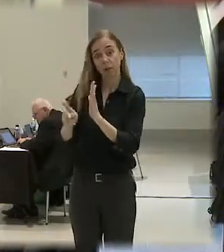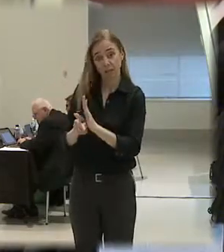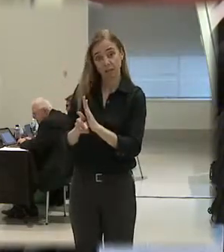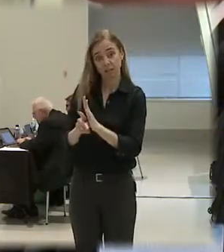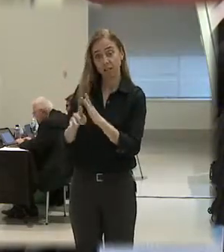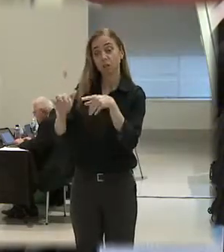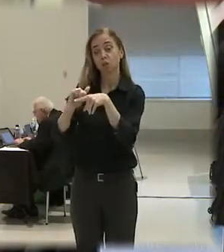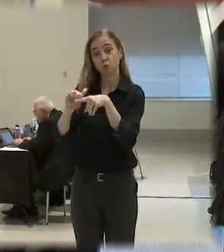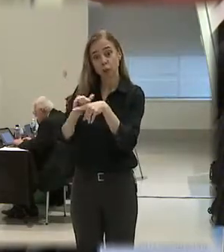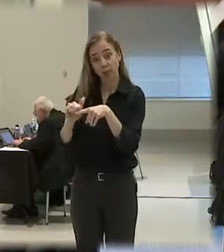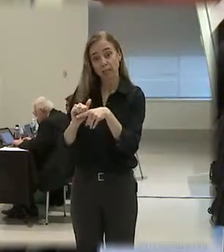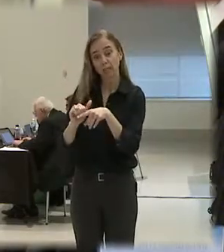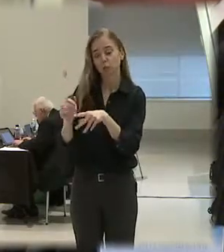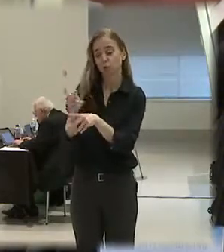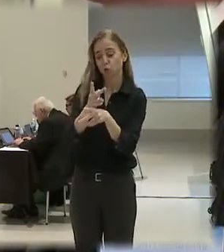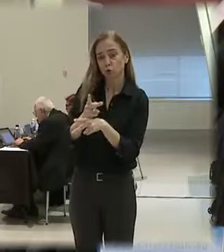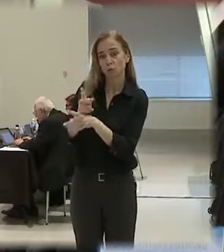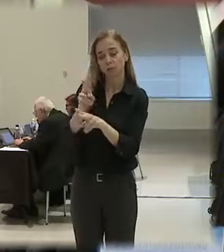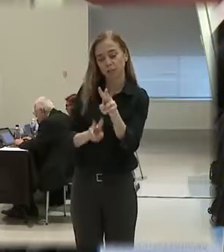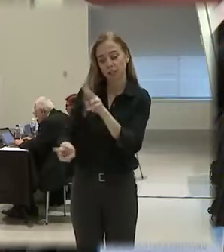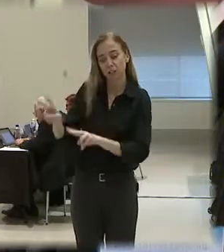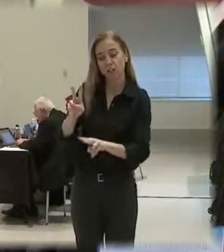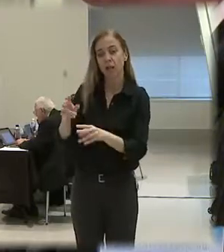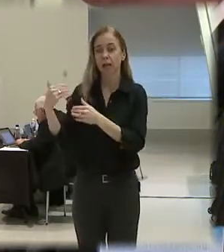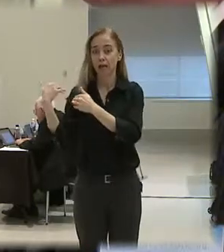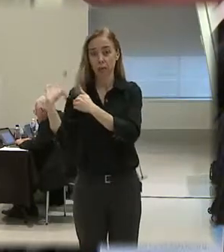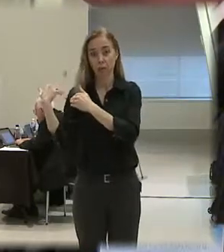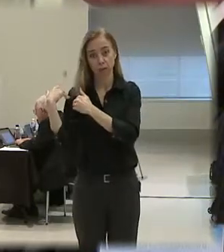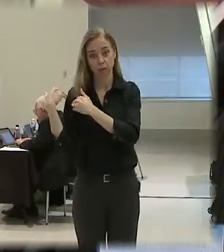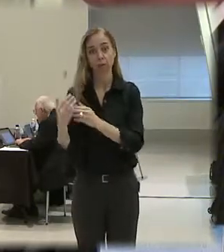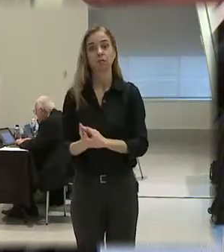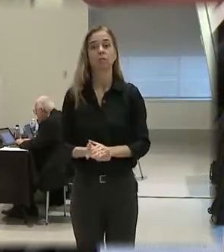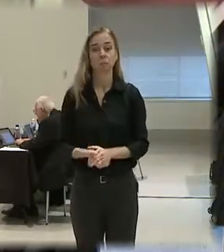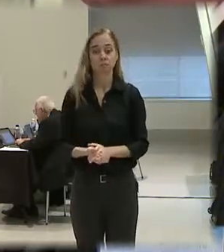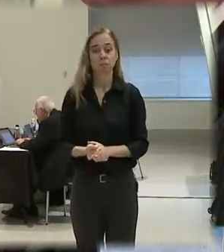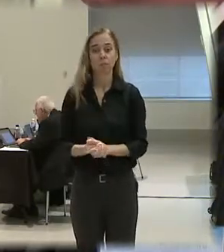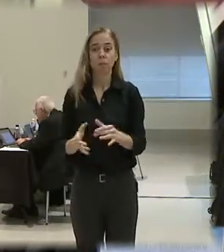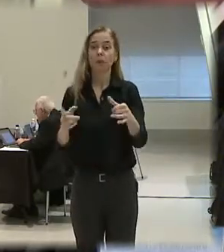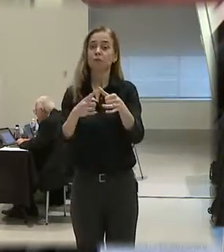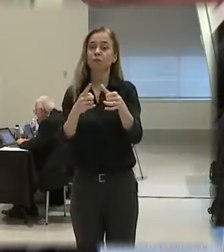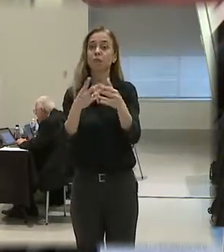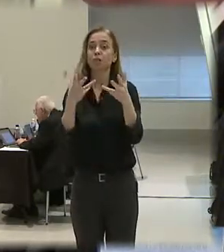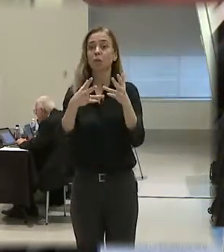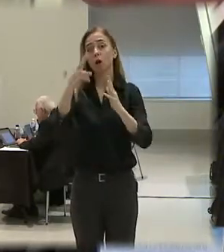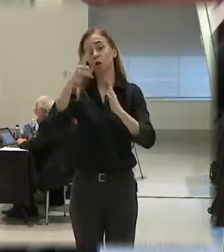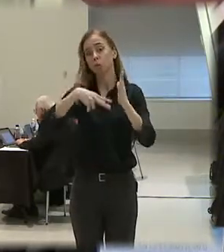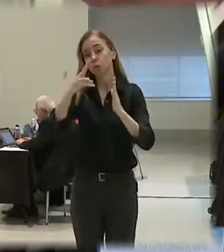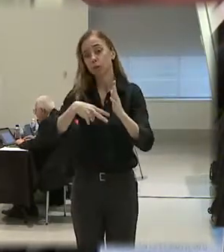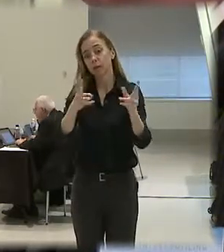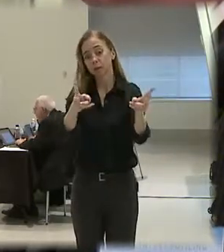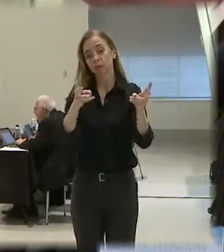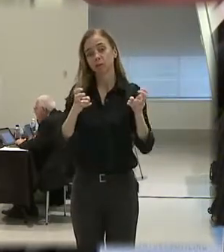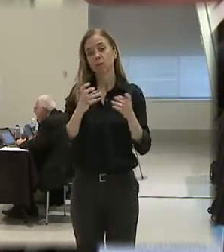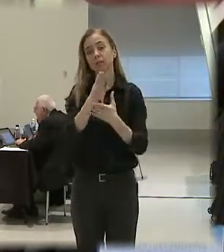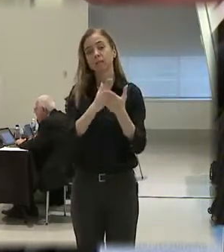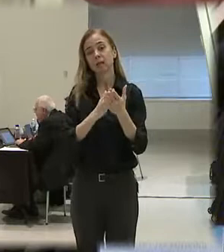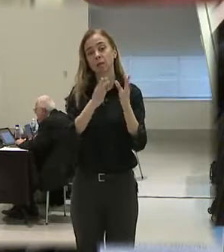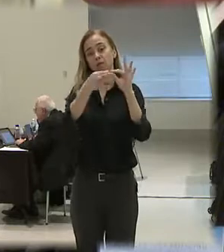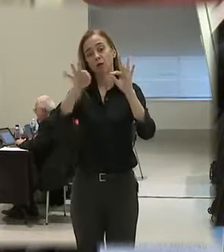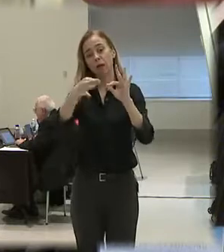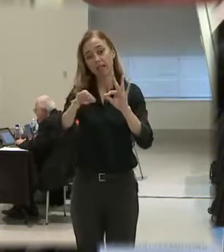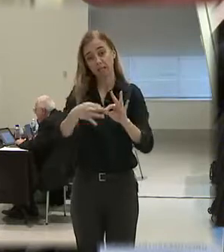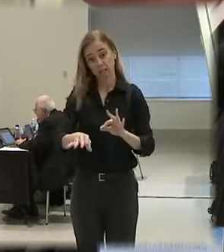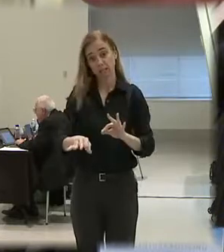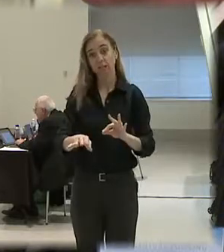in training, in supervision, and accountability. Let me just read I pulled out some phrases